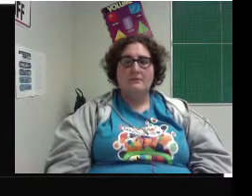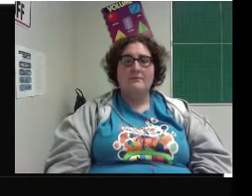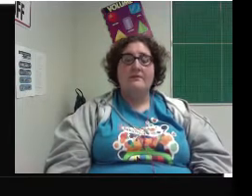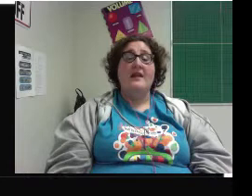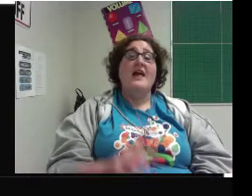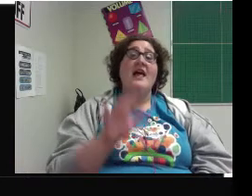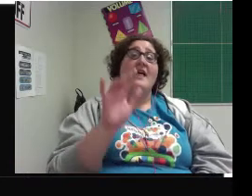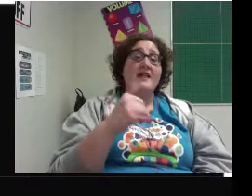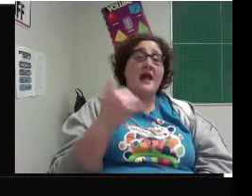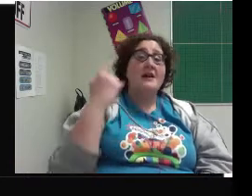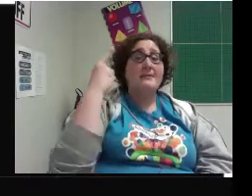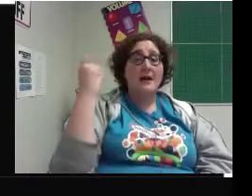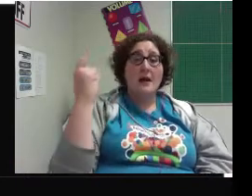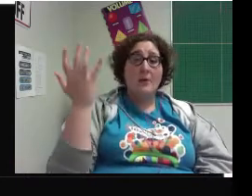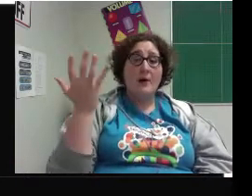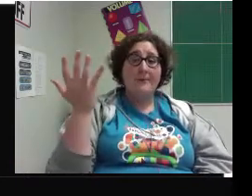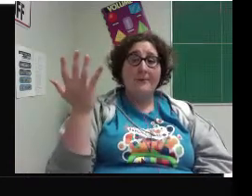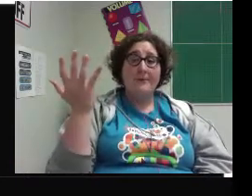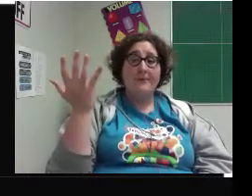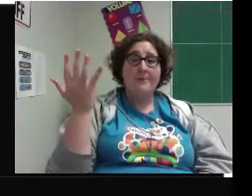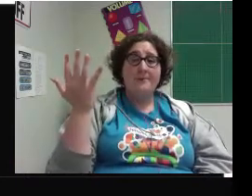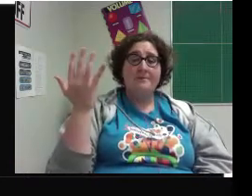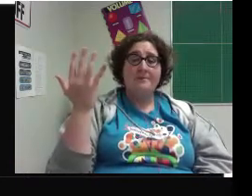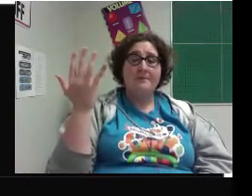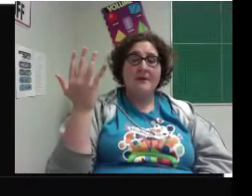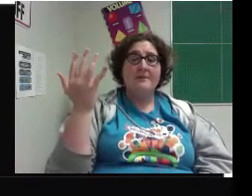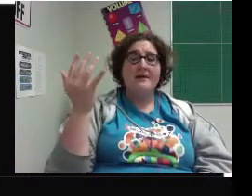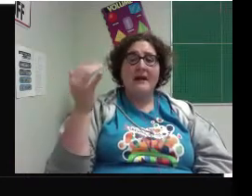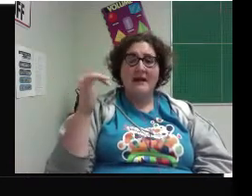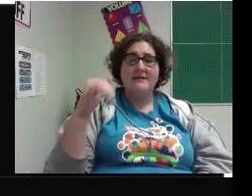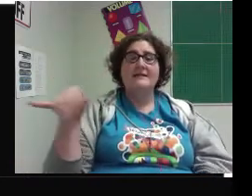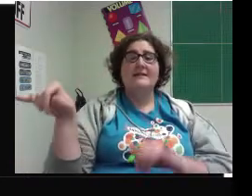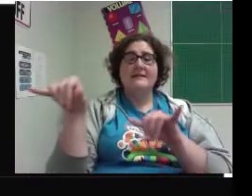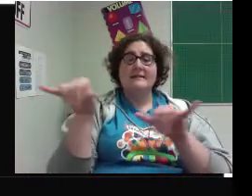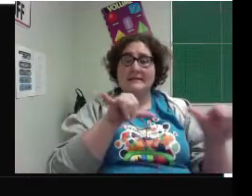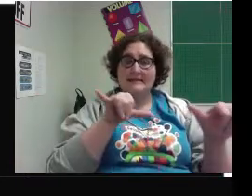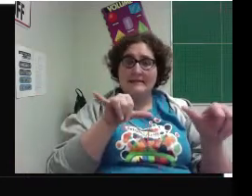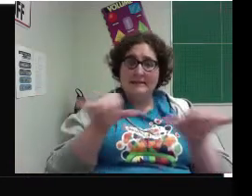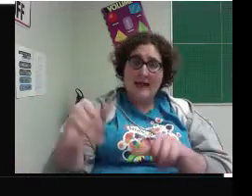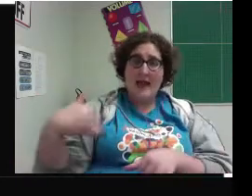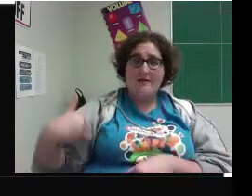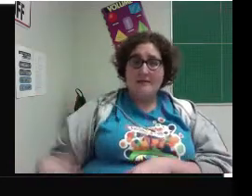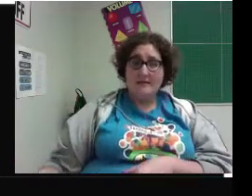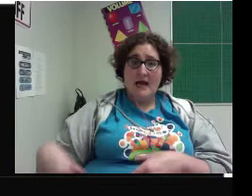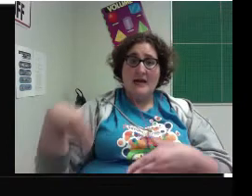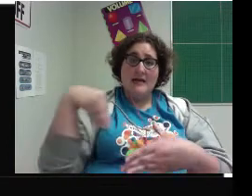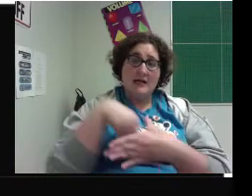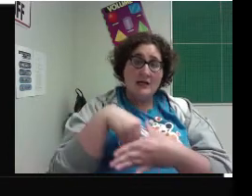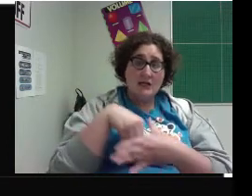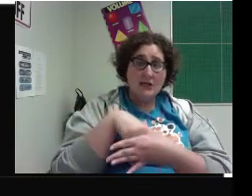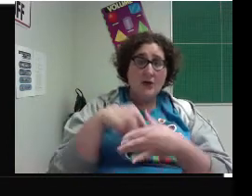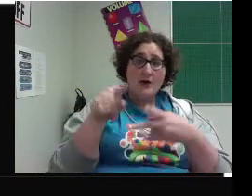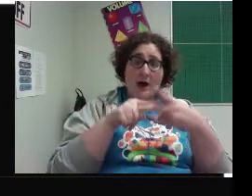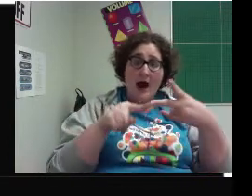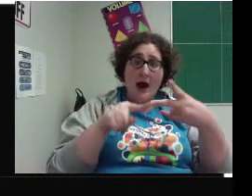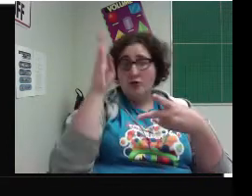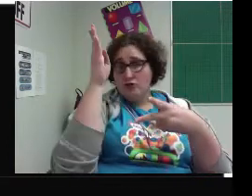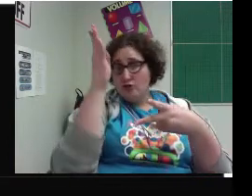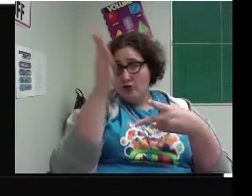And this is because same side interior angles cut by a transversal are supplementary.